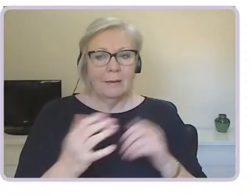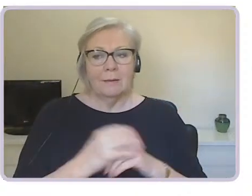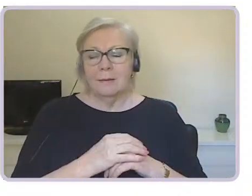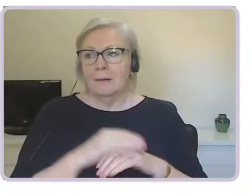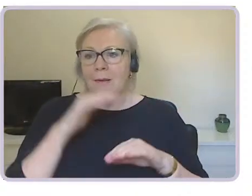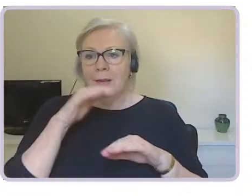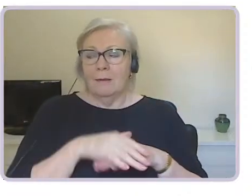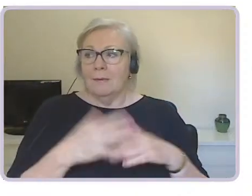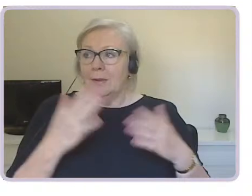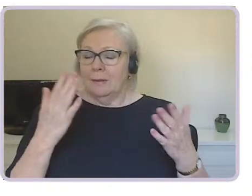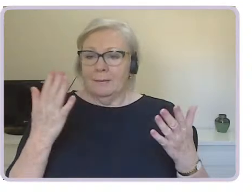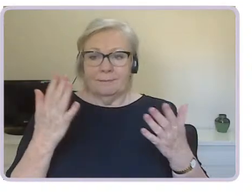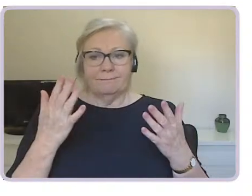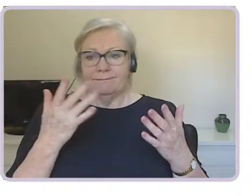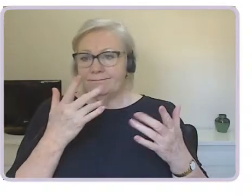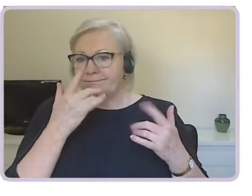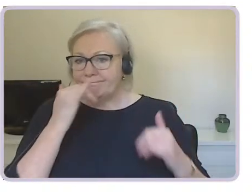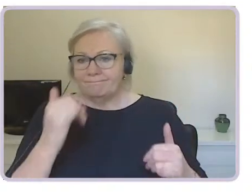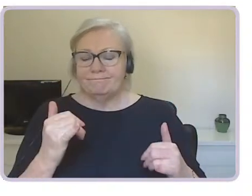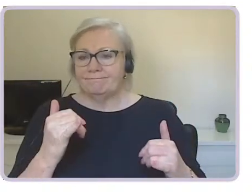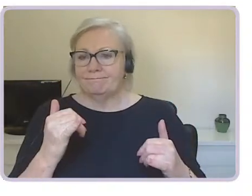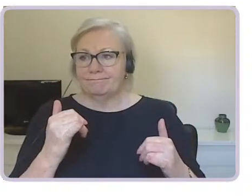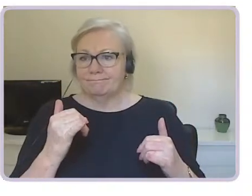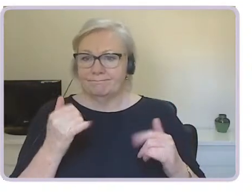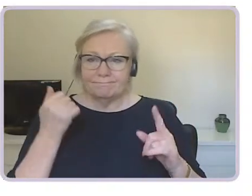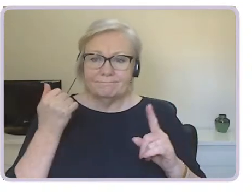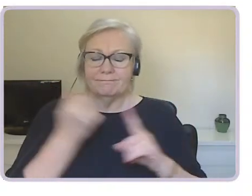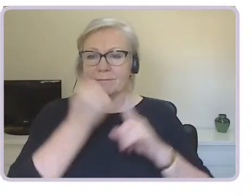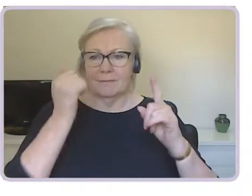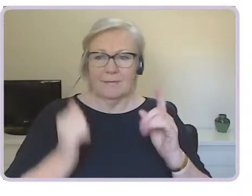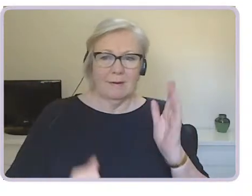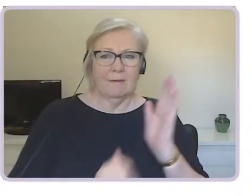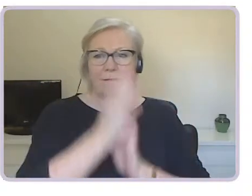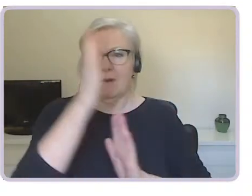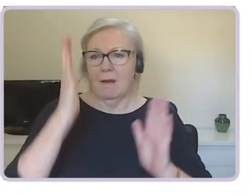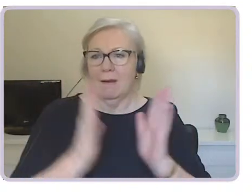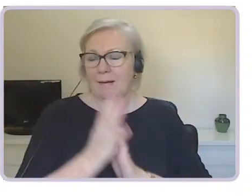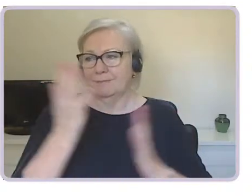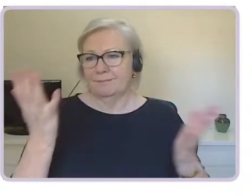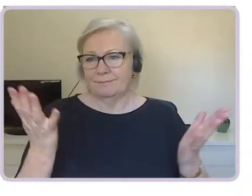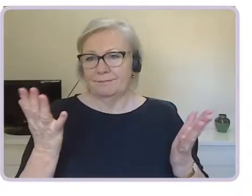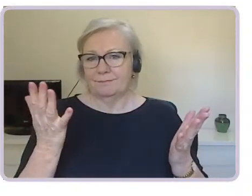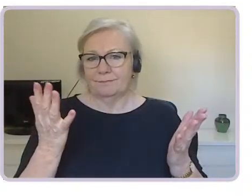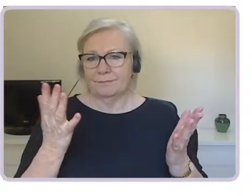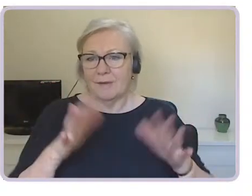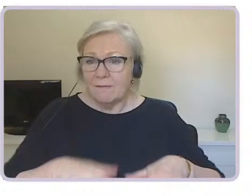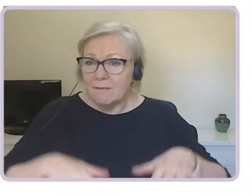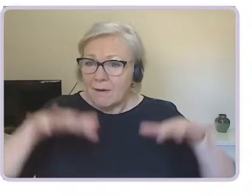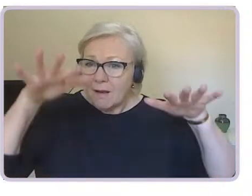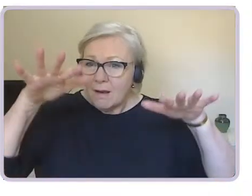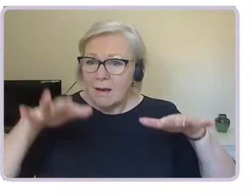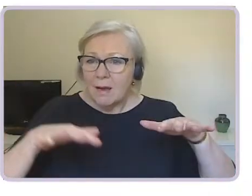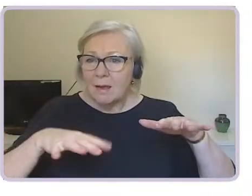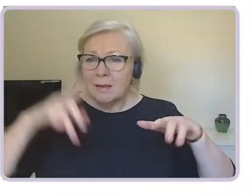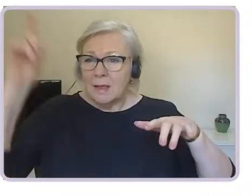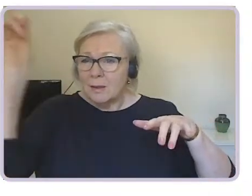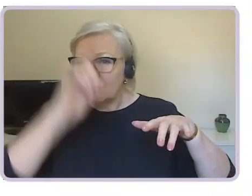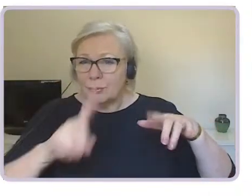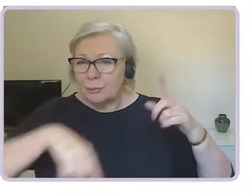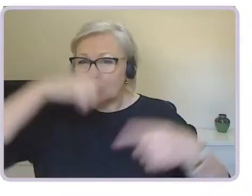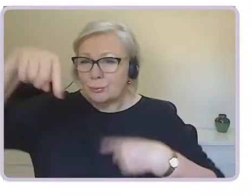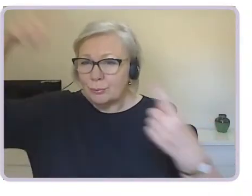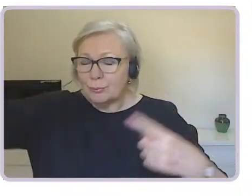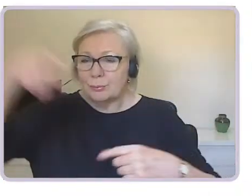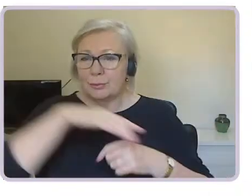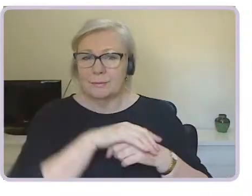critical impact that bushfire emergencies can have. Floods, cyclones, East Coast lows,